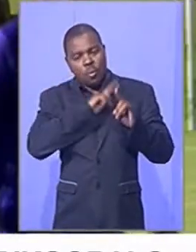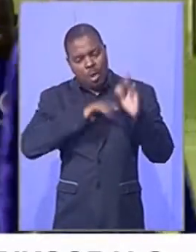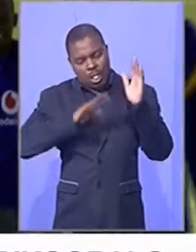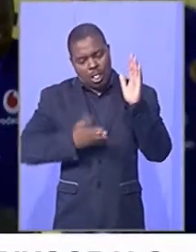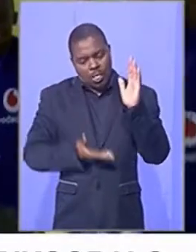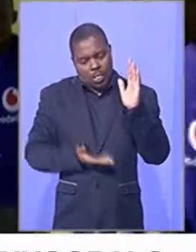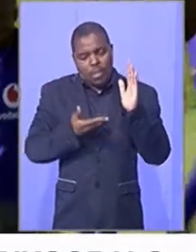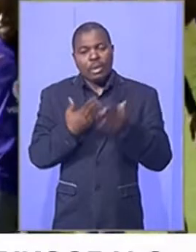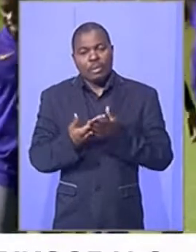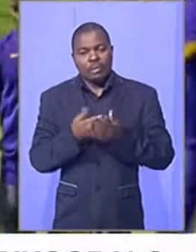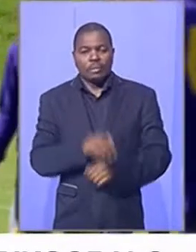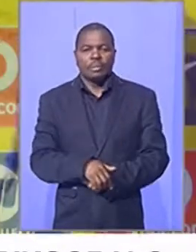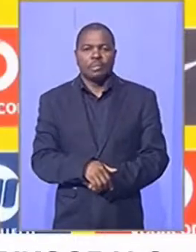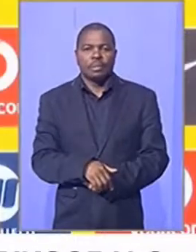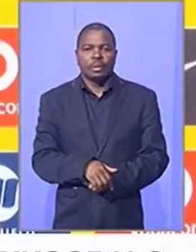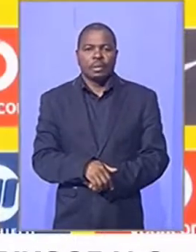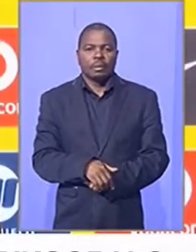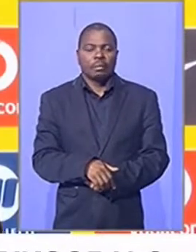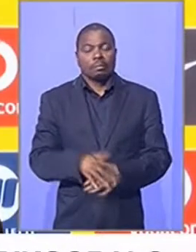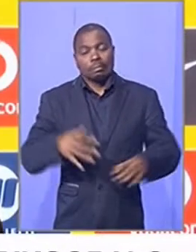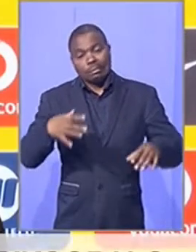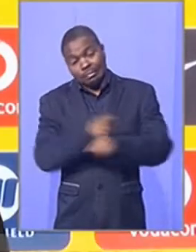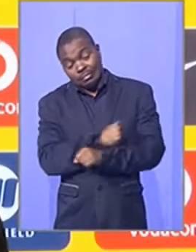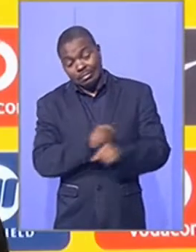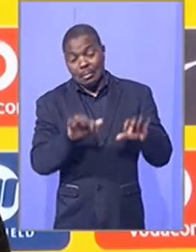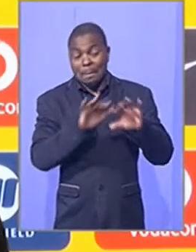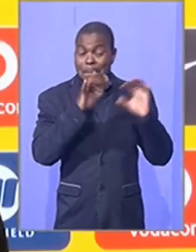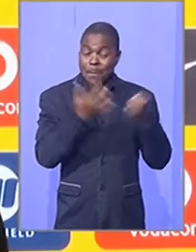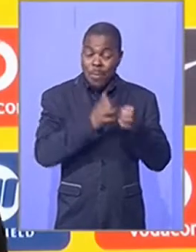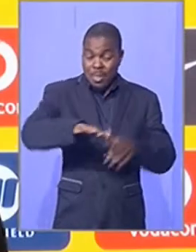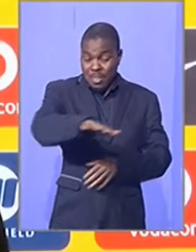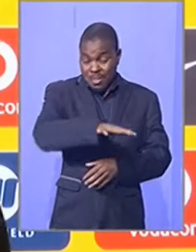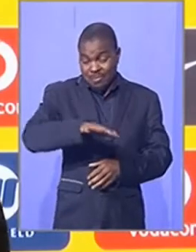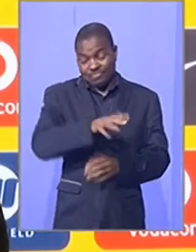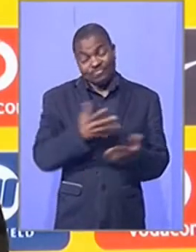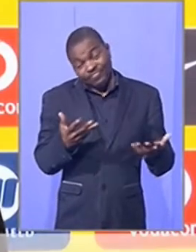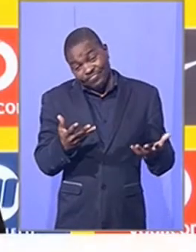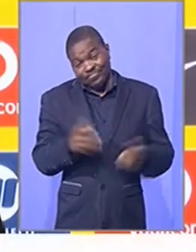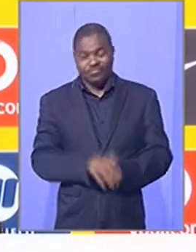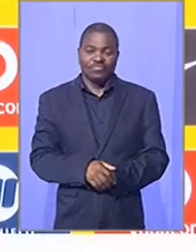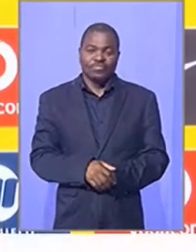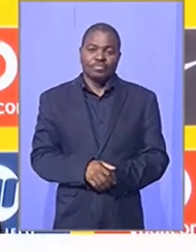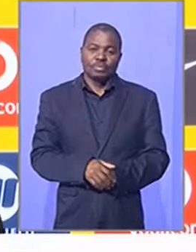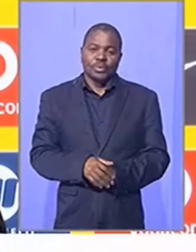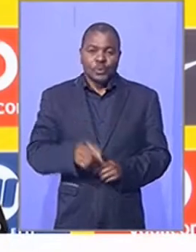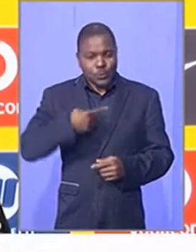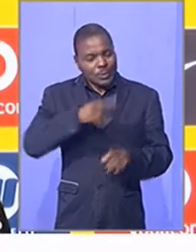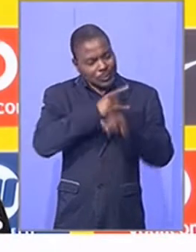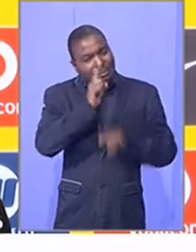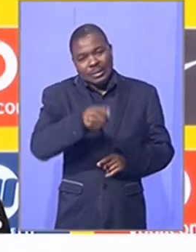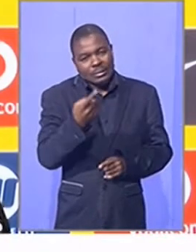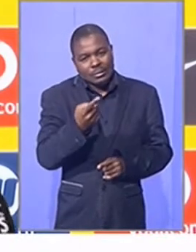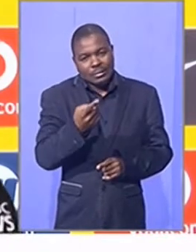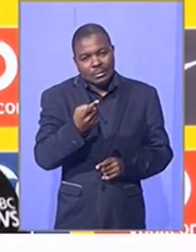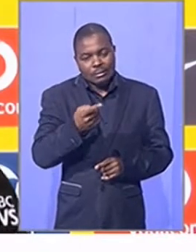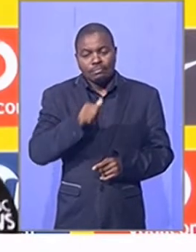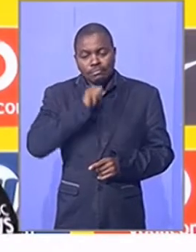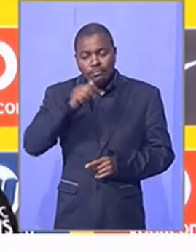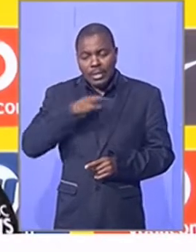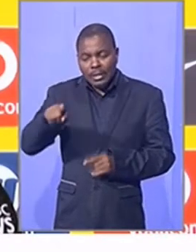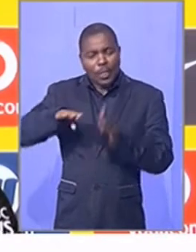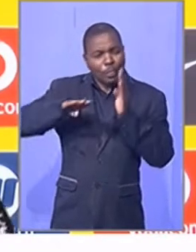tshabela selepe. Unfortunately in football you know, we have to win. If we have to push them further